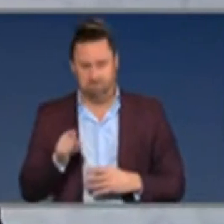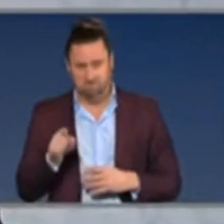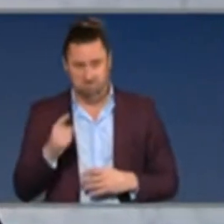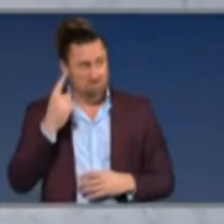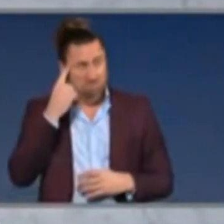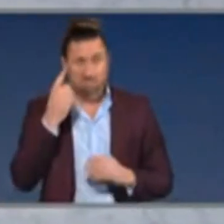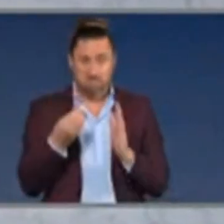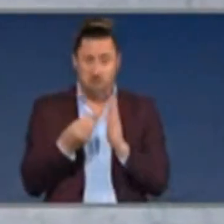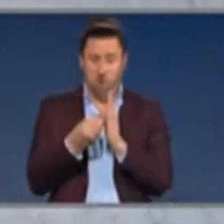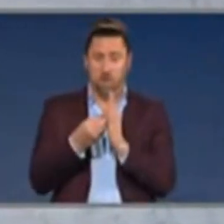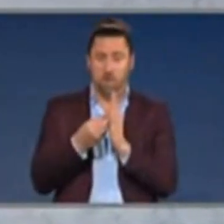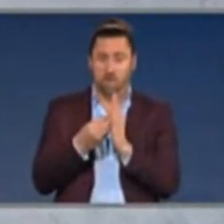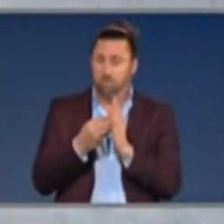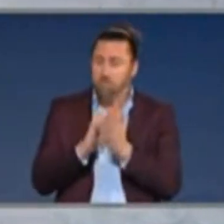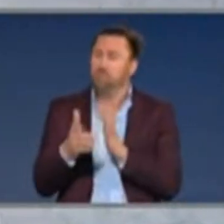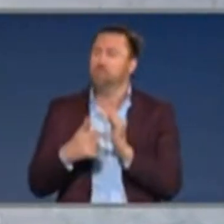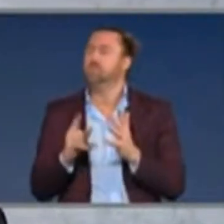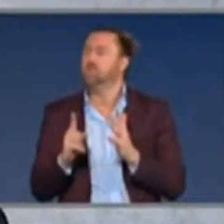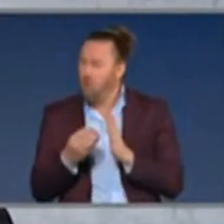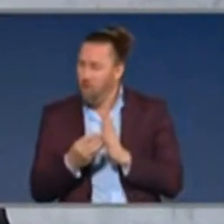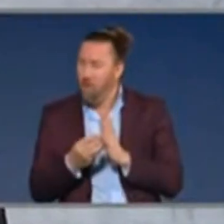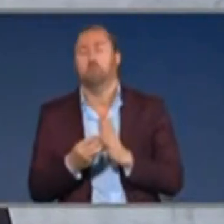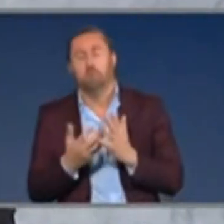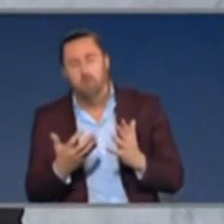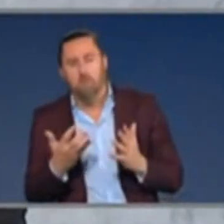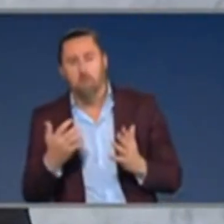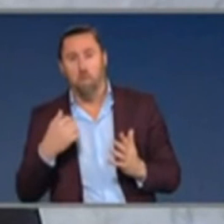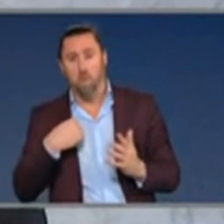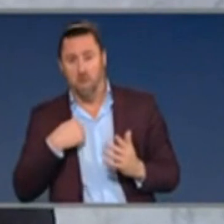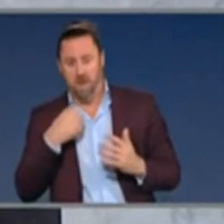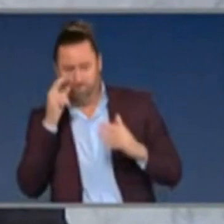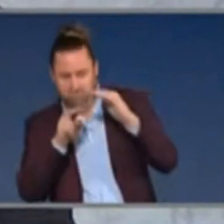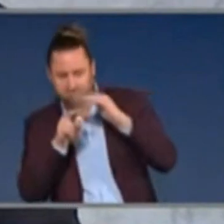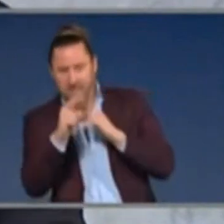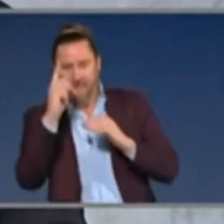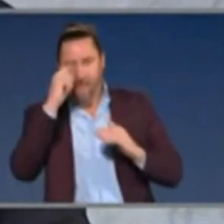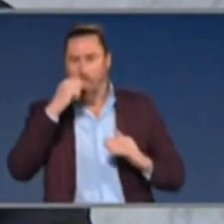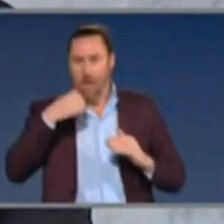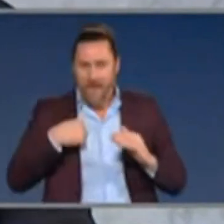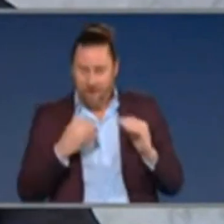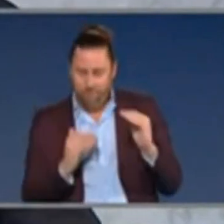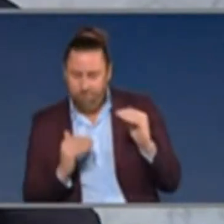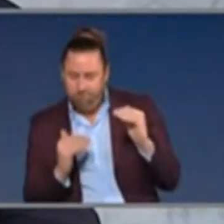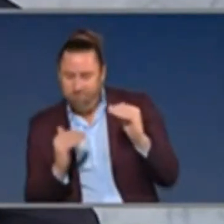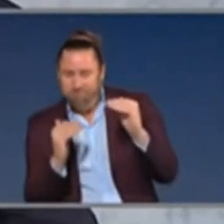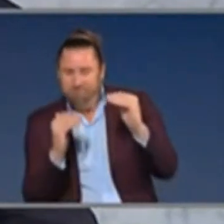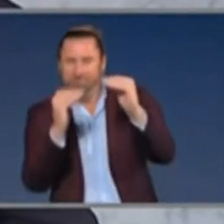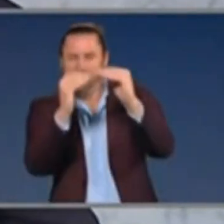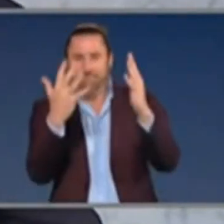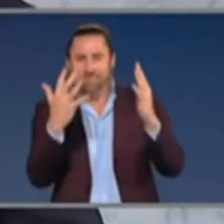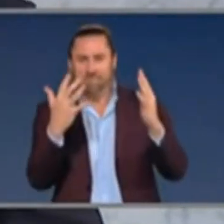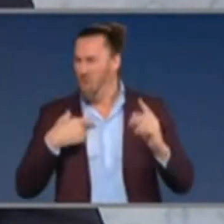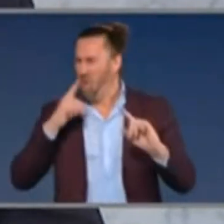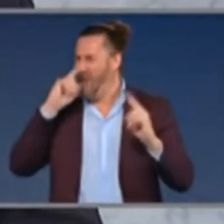economy recovers, given that the uncertainty of this virus means we're making assumptions on a recovery which we just can't make. I mean, how can you